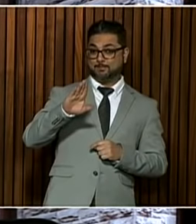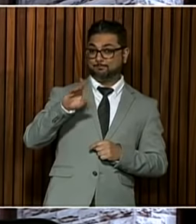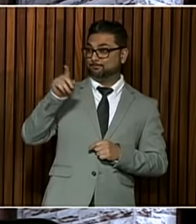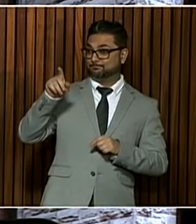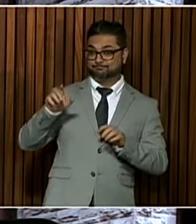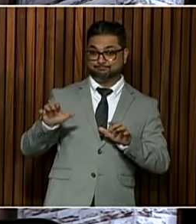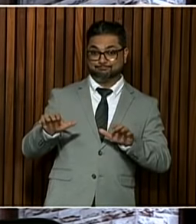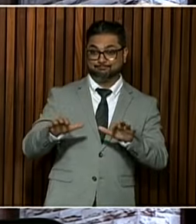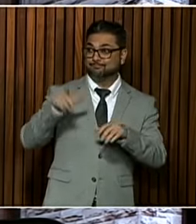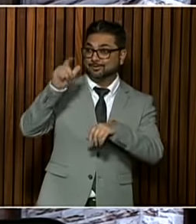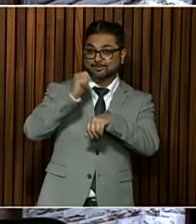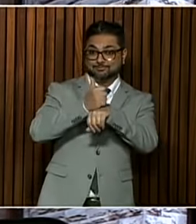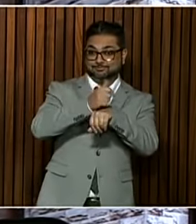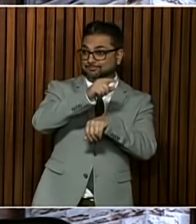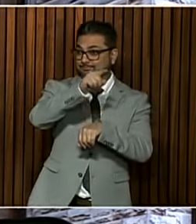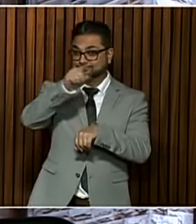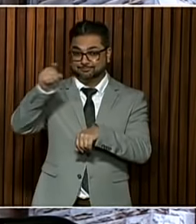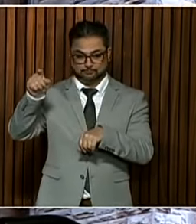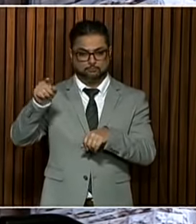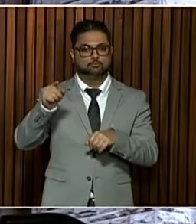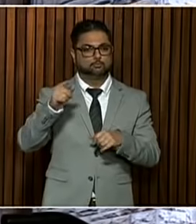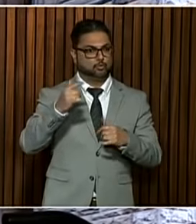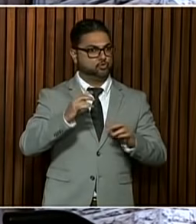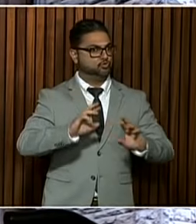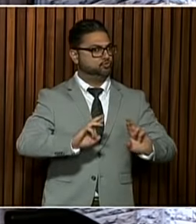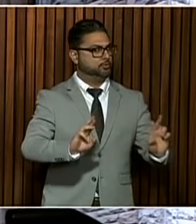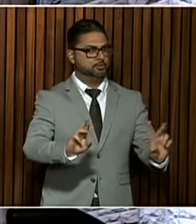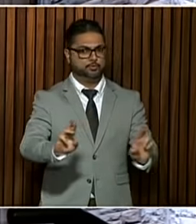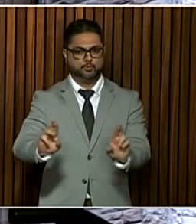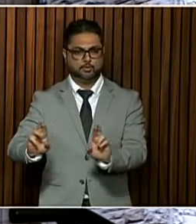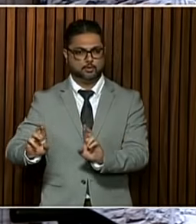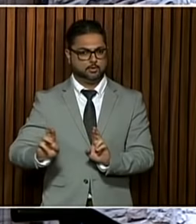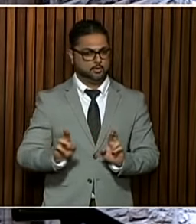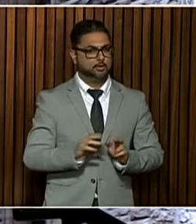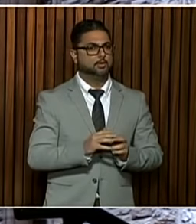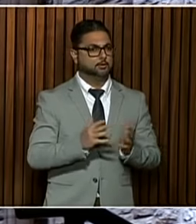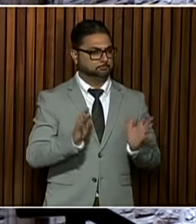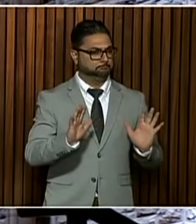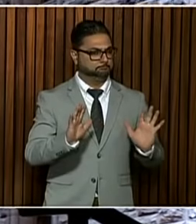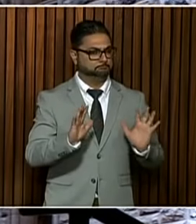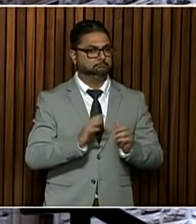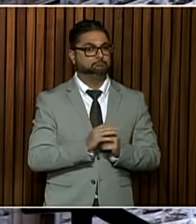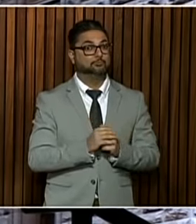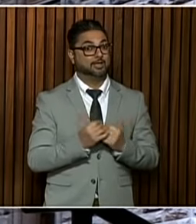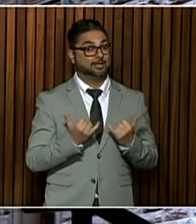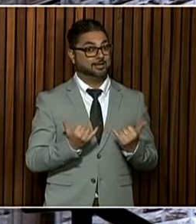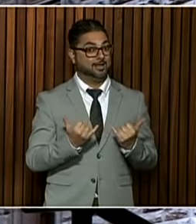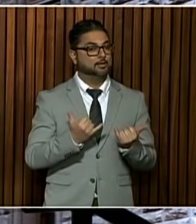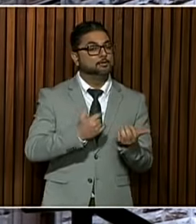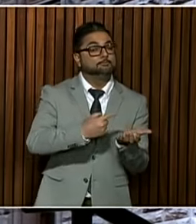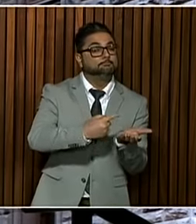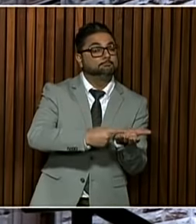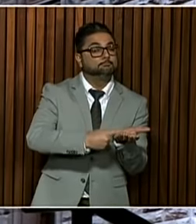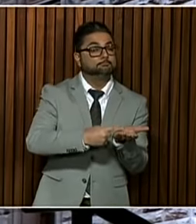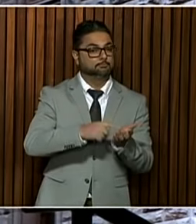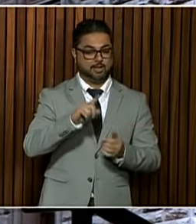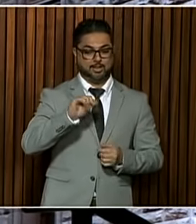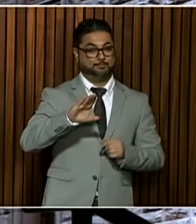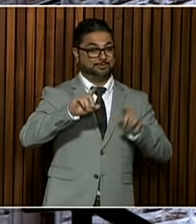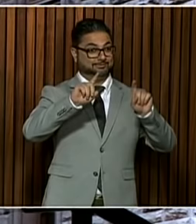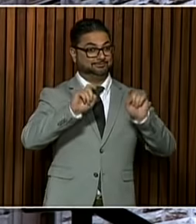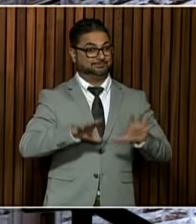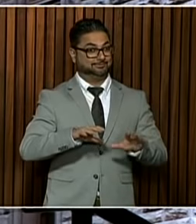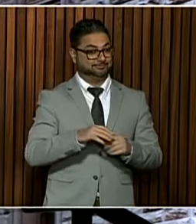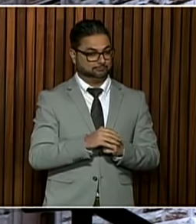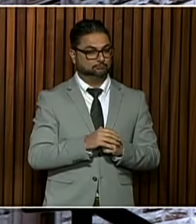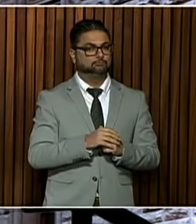on board all the time. So we're going to talk about our lab testing today, as well as some other measurements of how we're